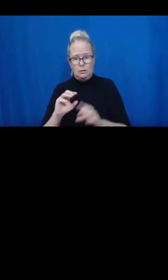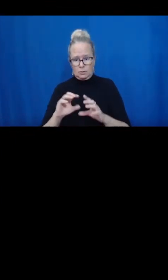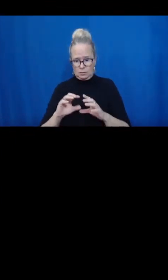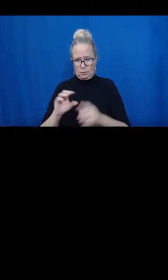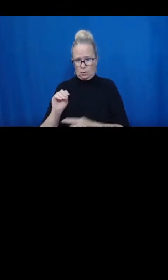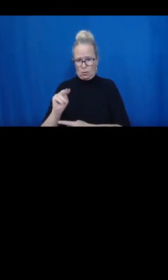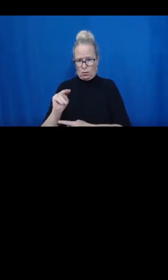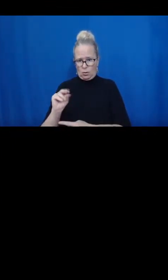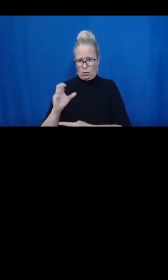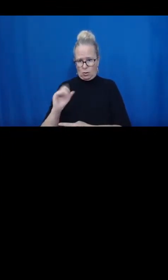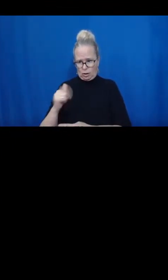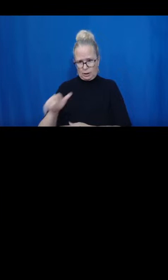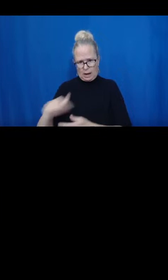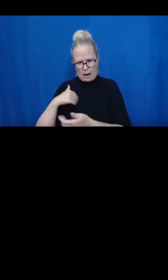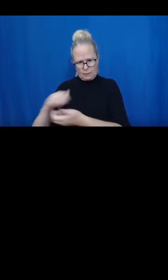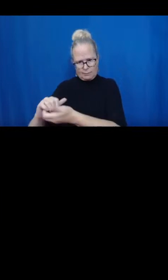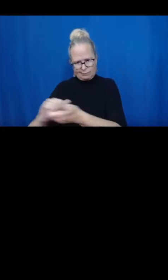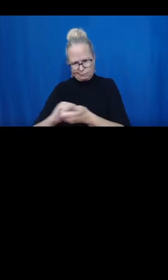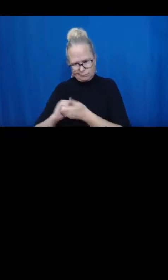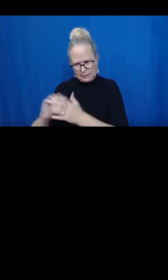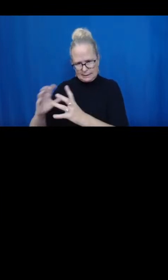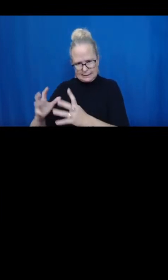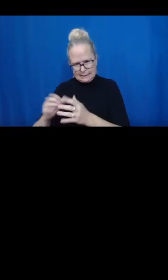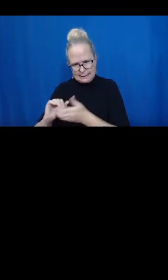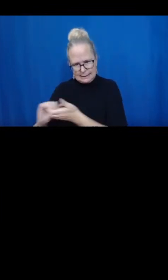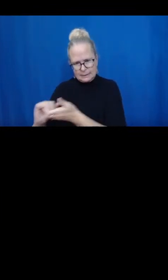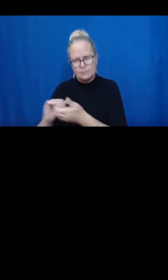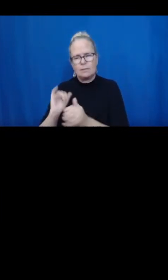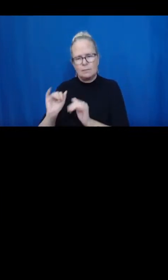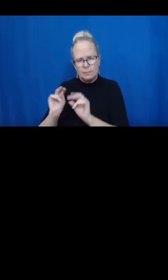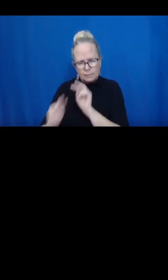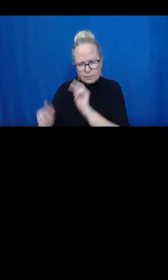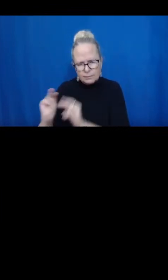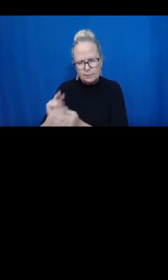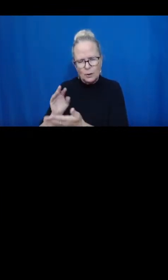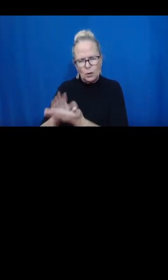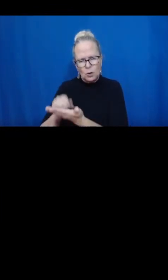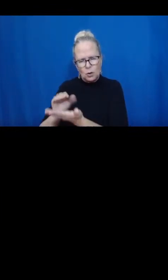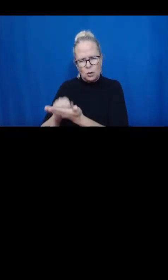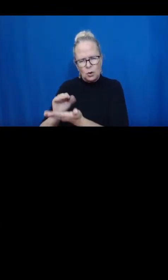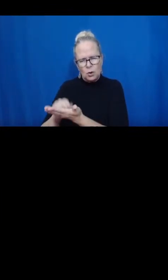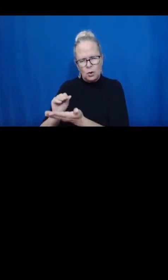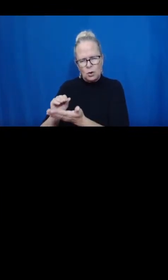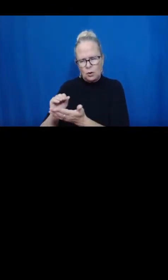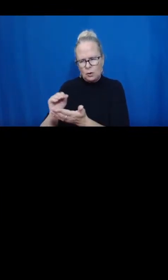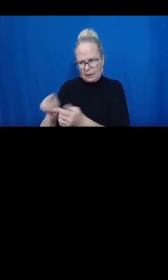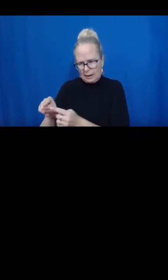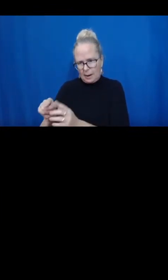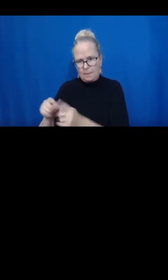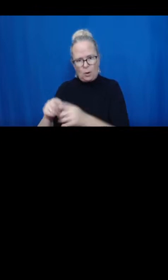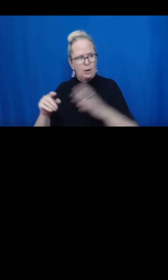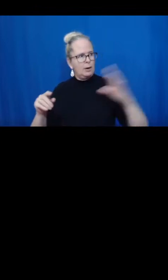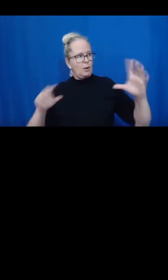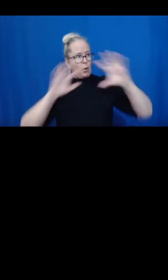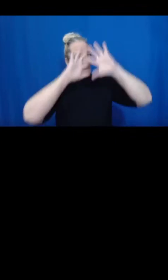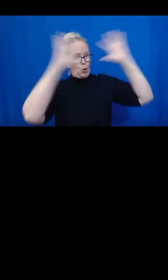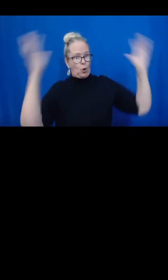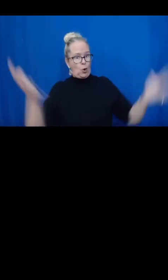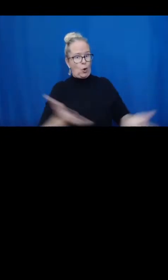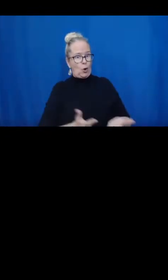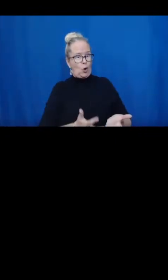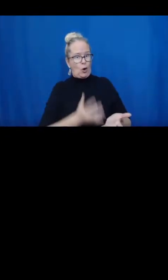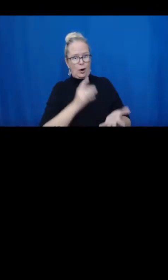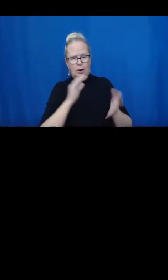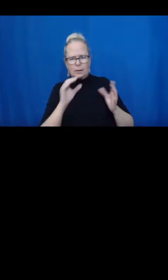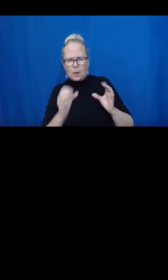collaborating. So, going forward, I think there's lots to be learned about how we can do things better, and maybe not go back to